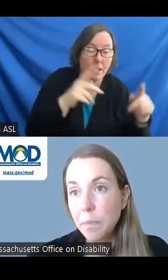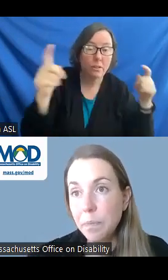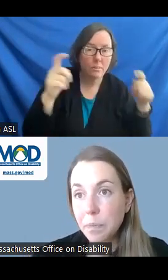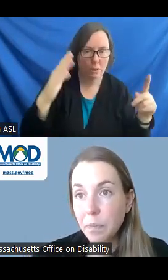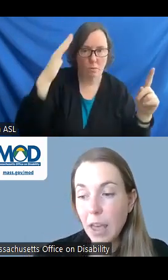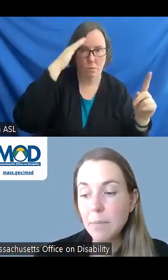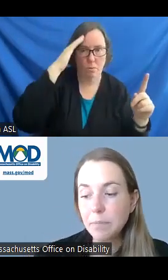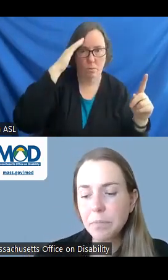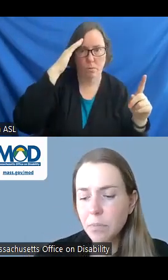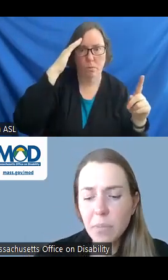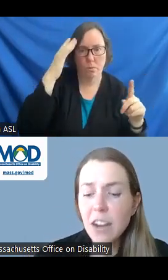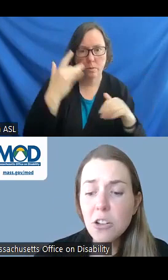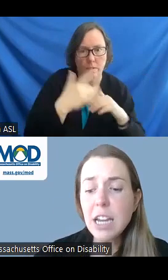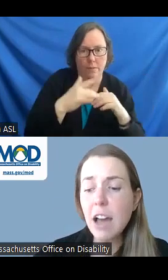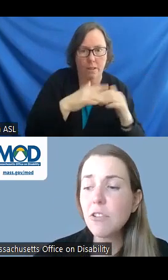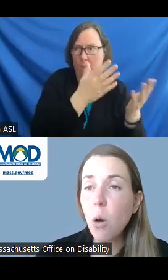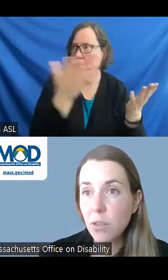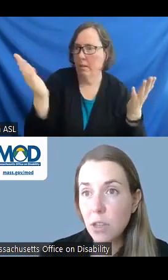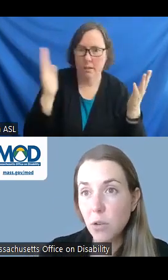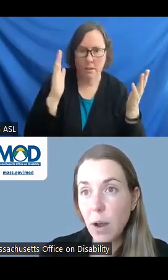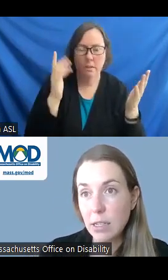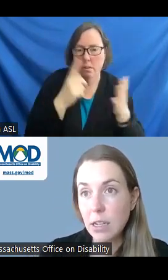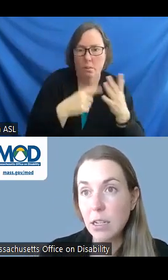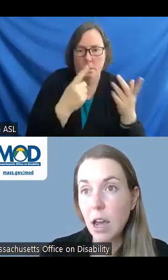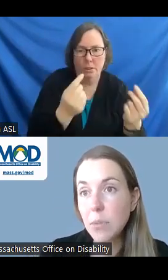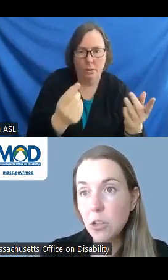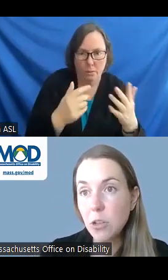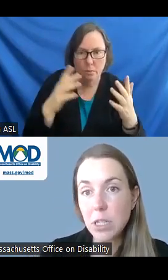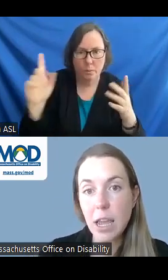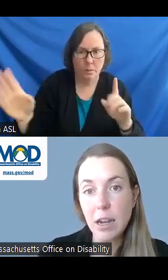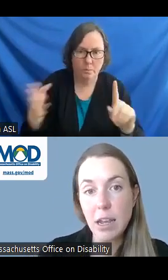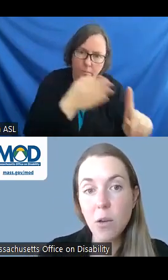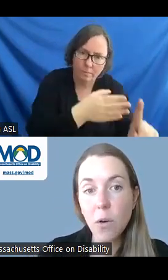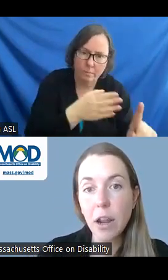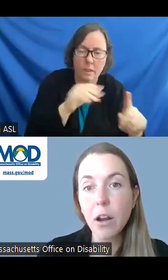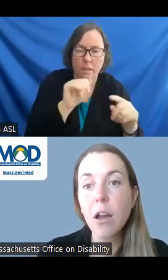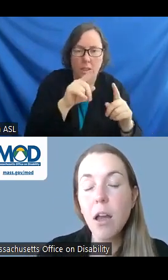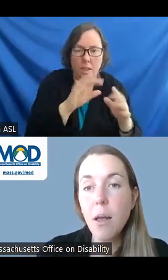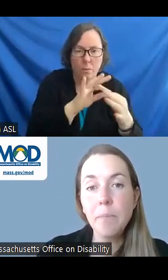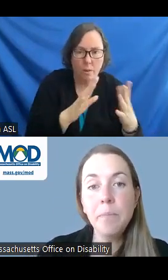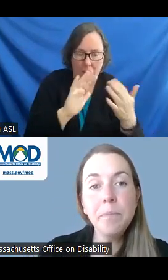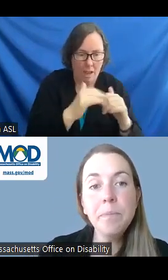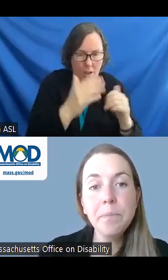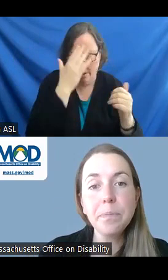know that, and other staff know that these requests need to come to you as the ADA coordinator?